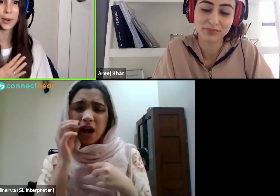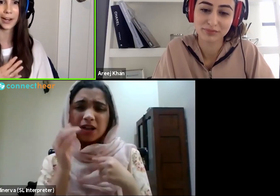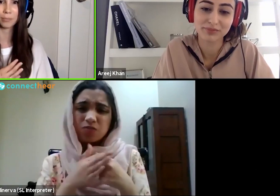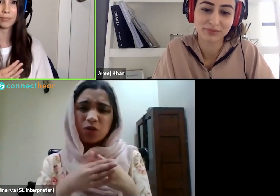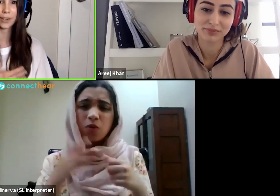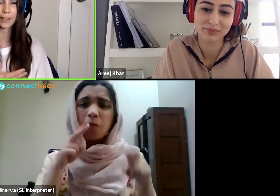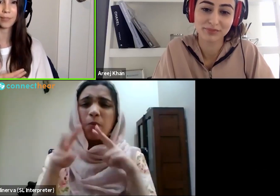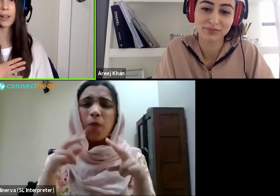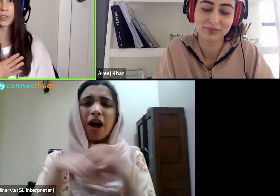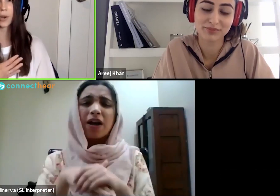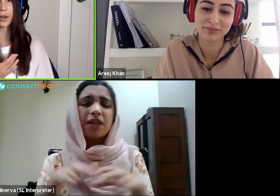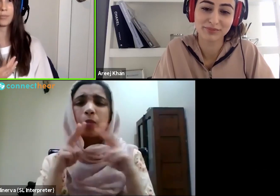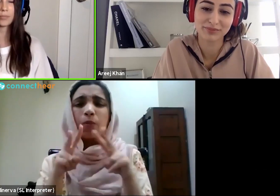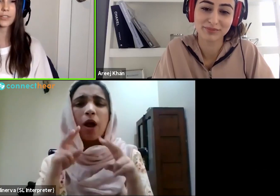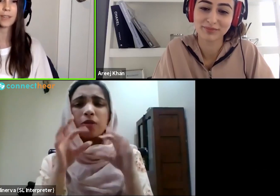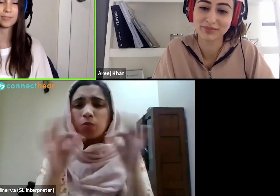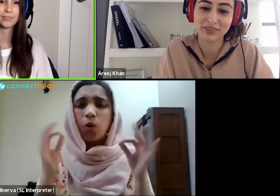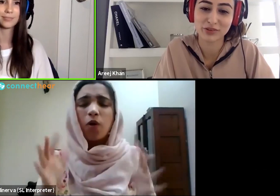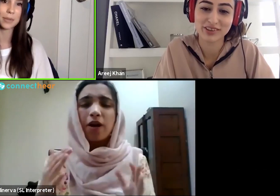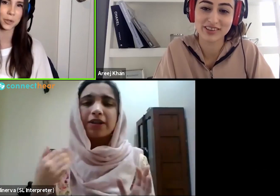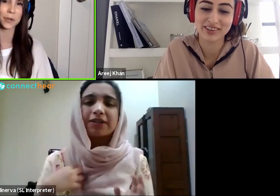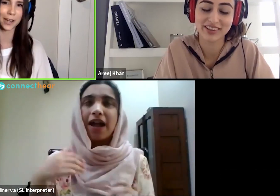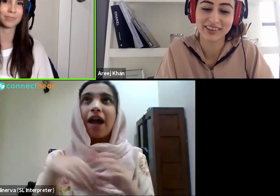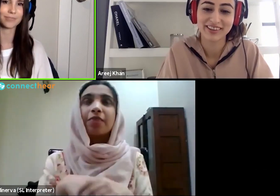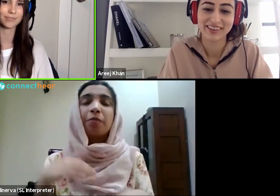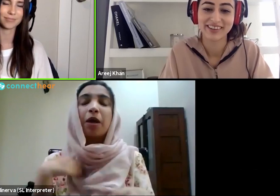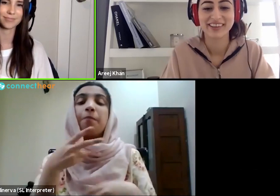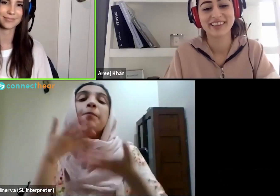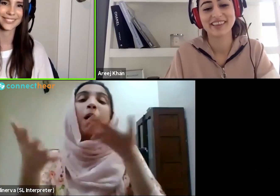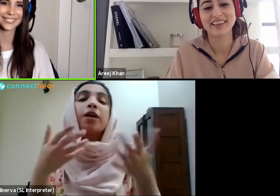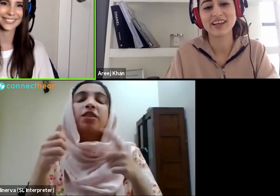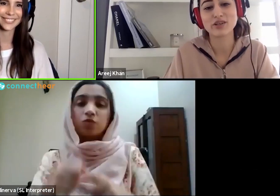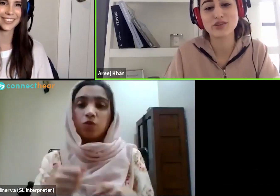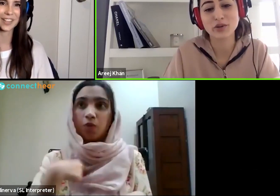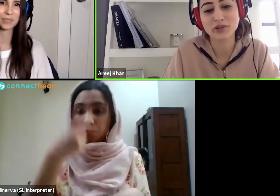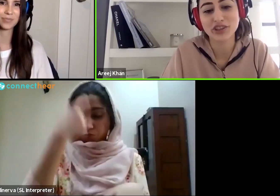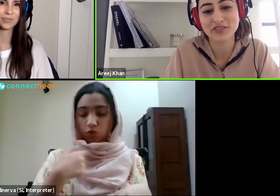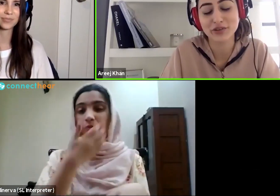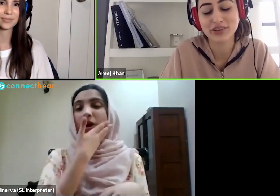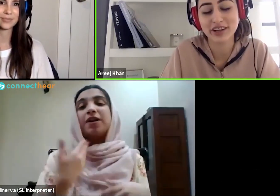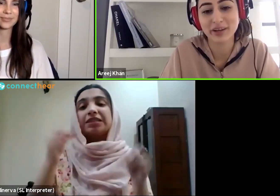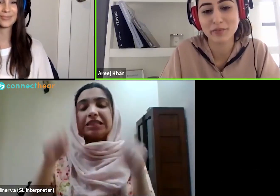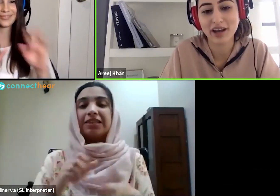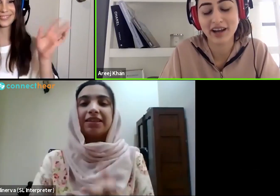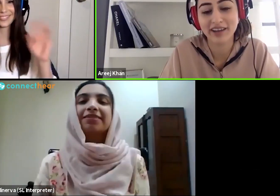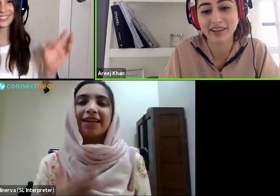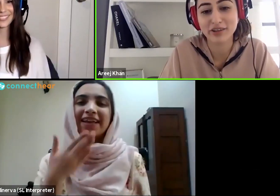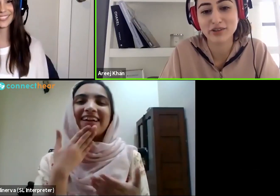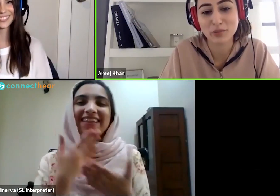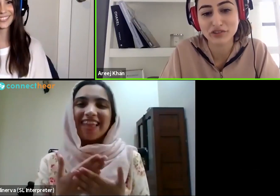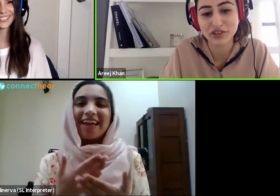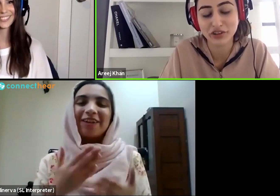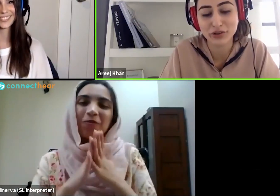and who I am. And I love who I am. So absolutely on that. Thank you so much, Jess, for your time. And